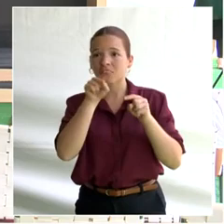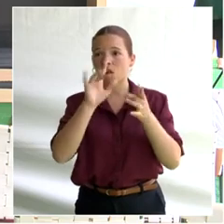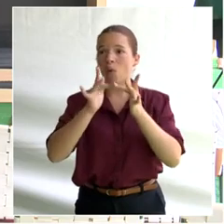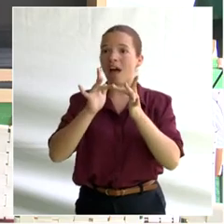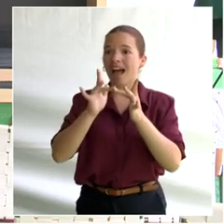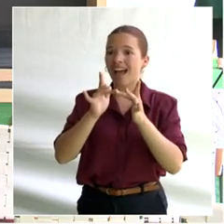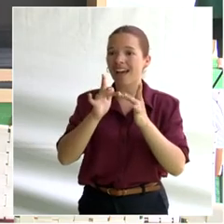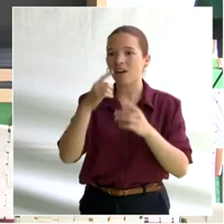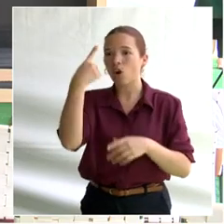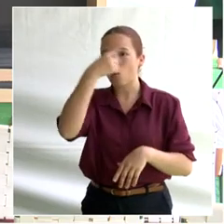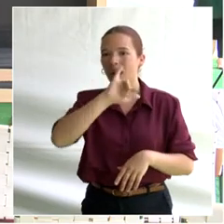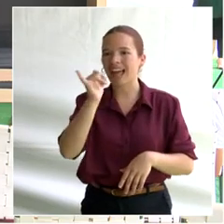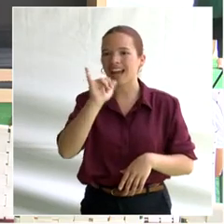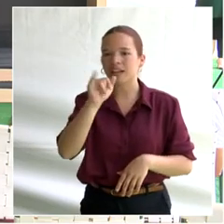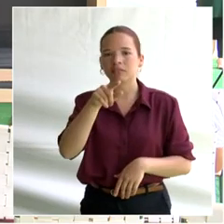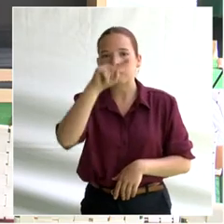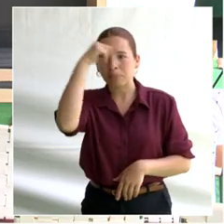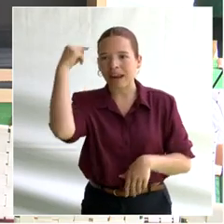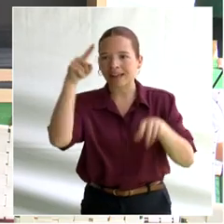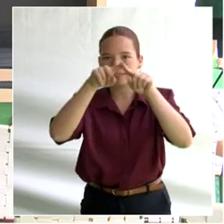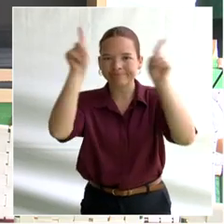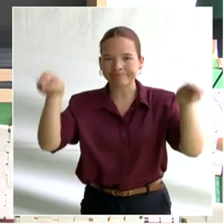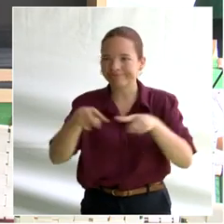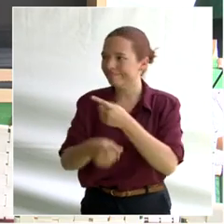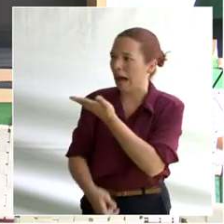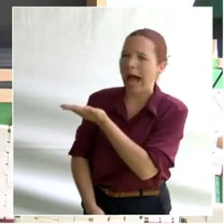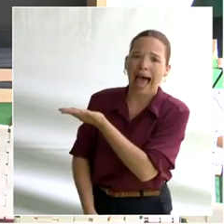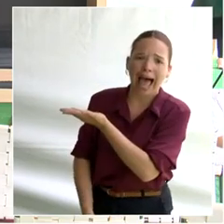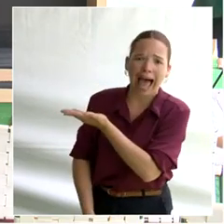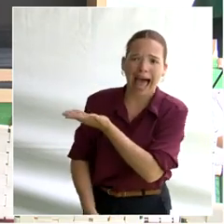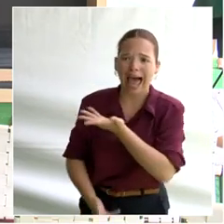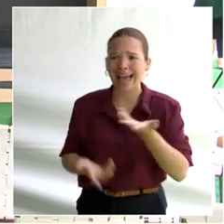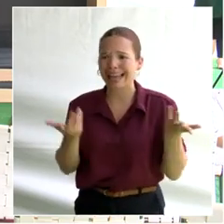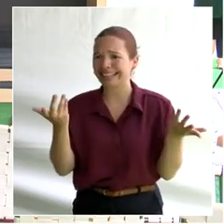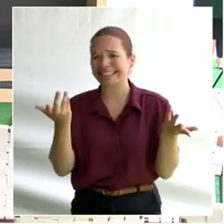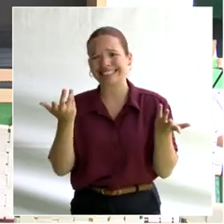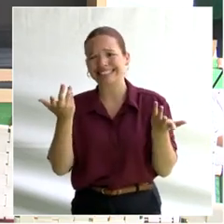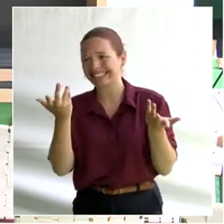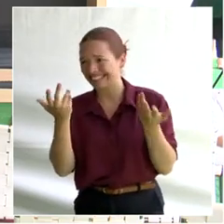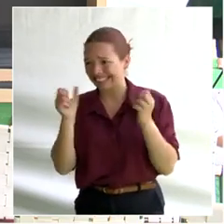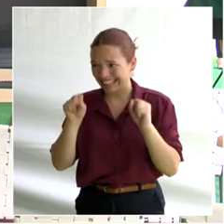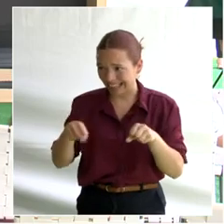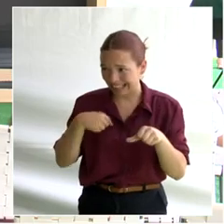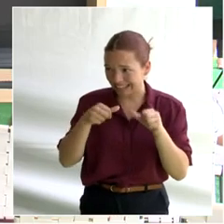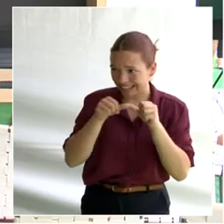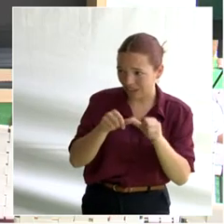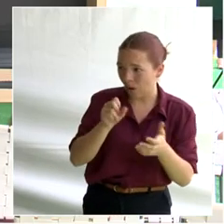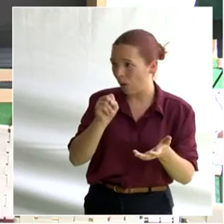issue. We could keep going if people want to look at it.